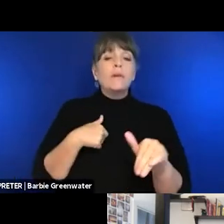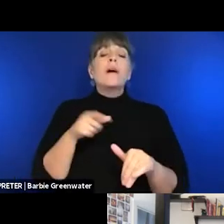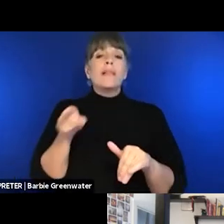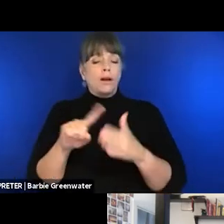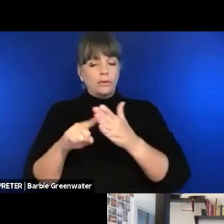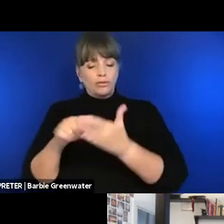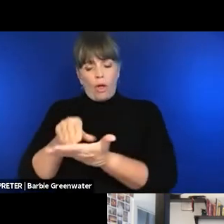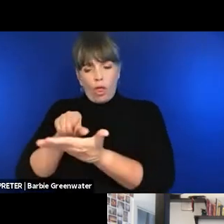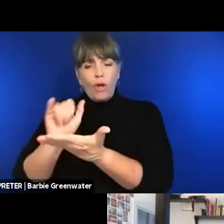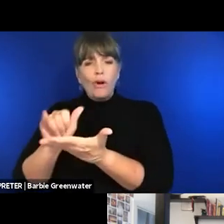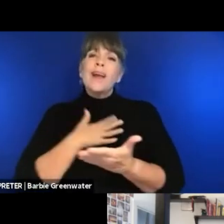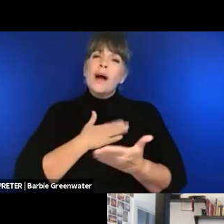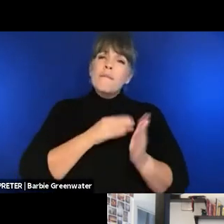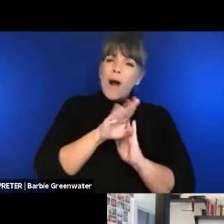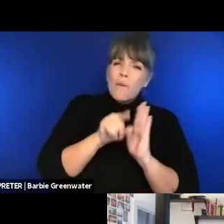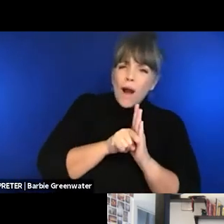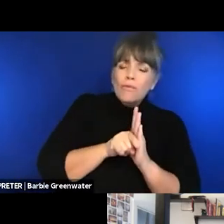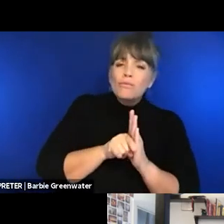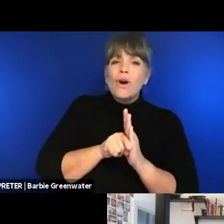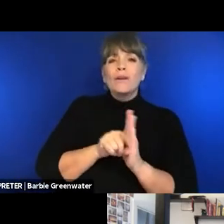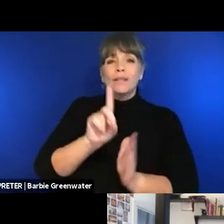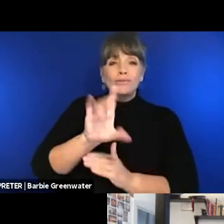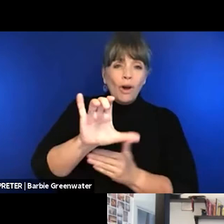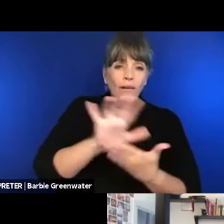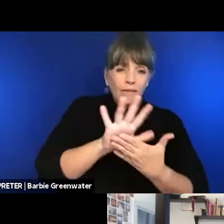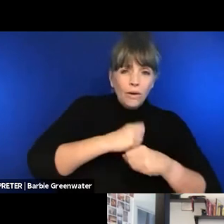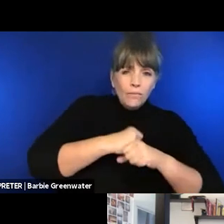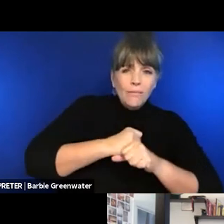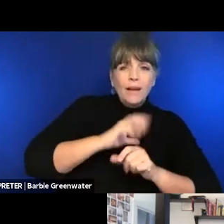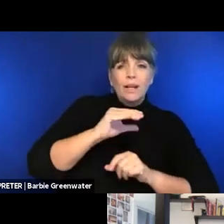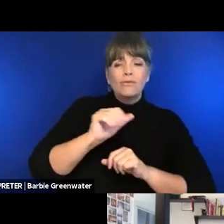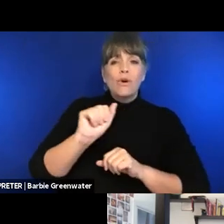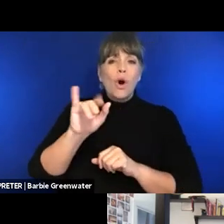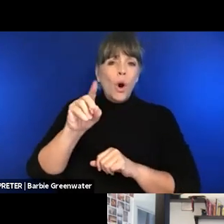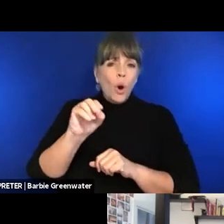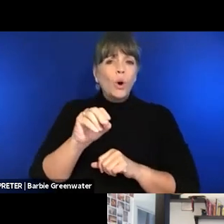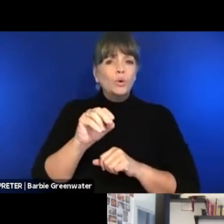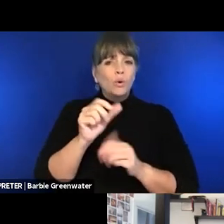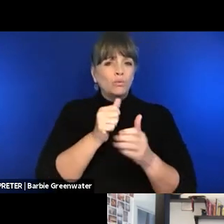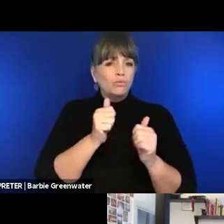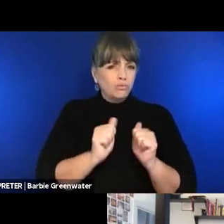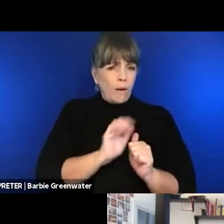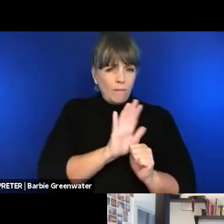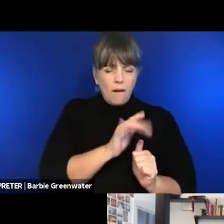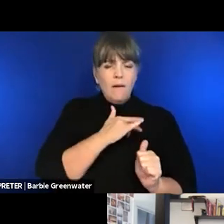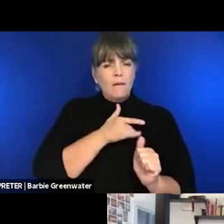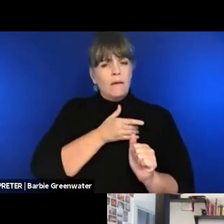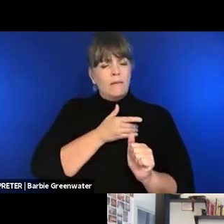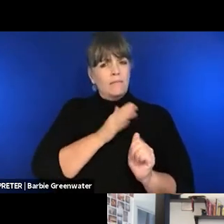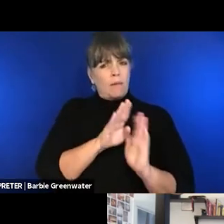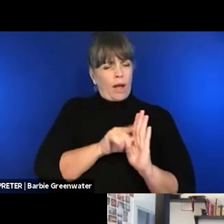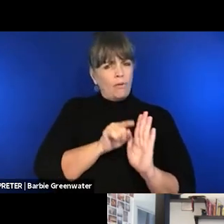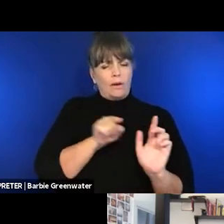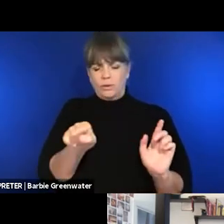production and storytelling background and audio drama. But when I found that, I was just fascinated by it